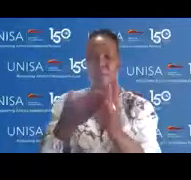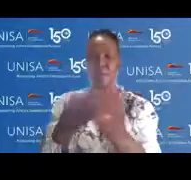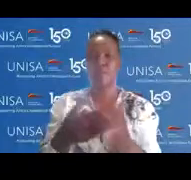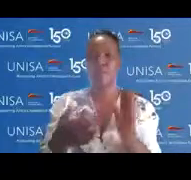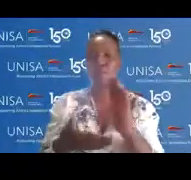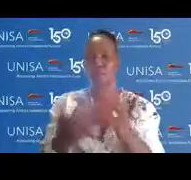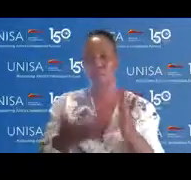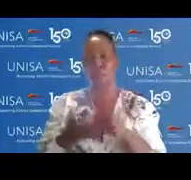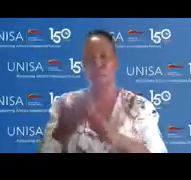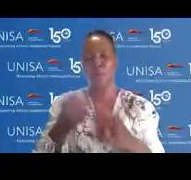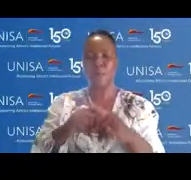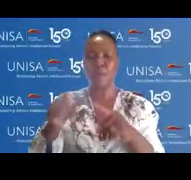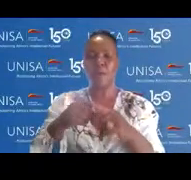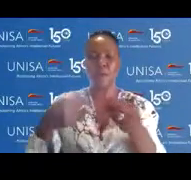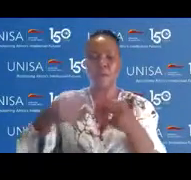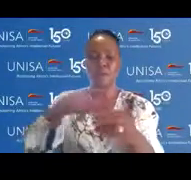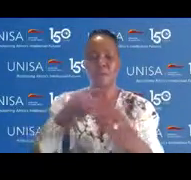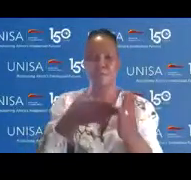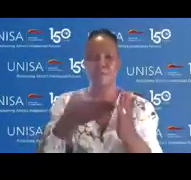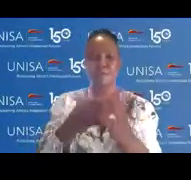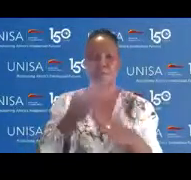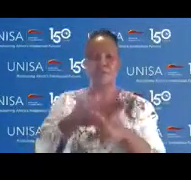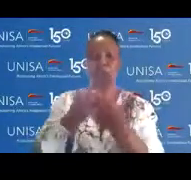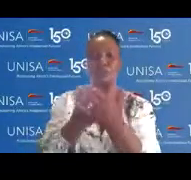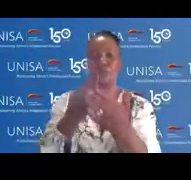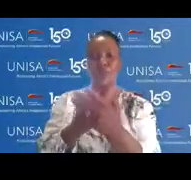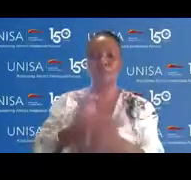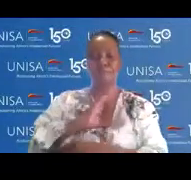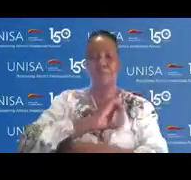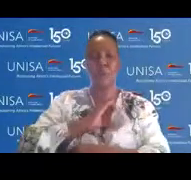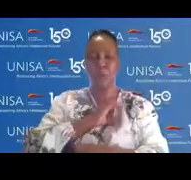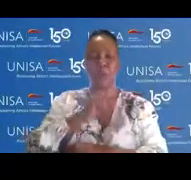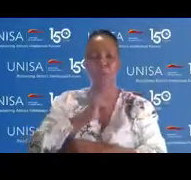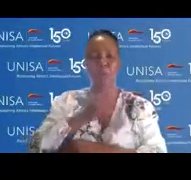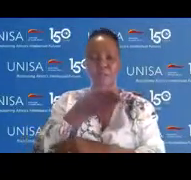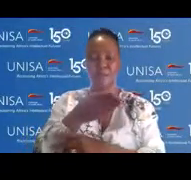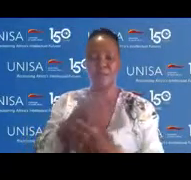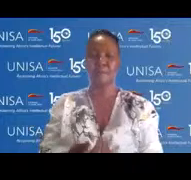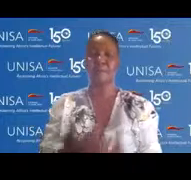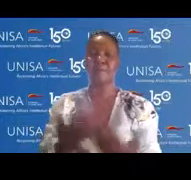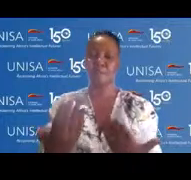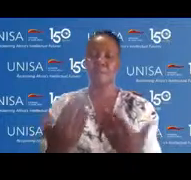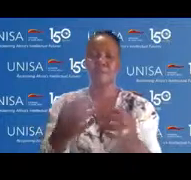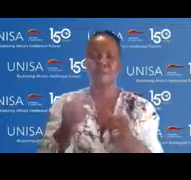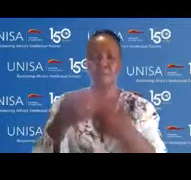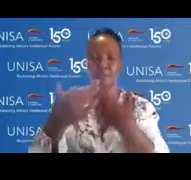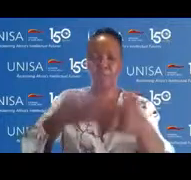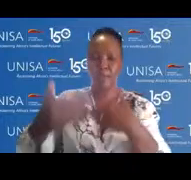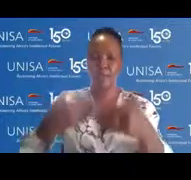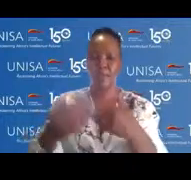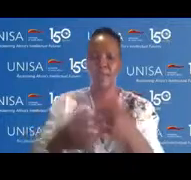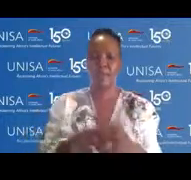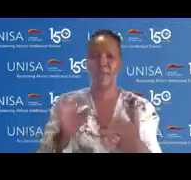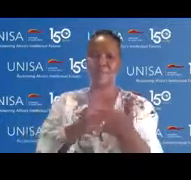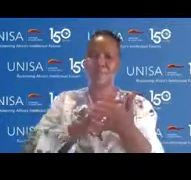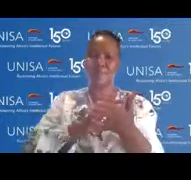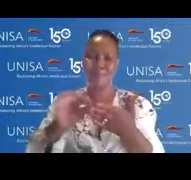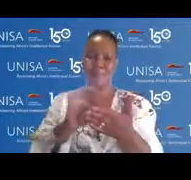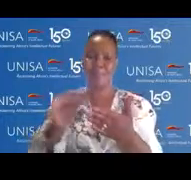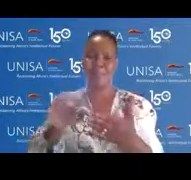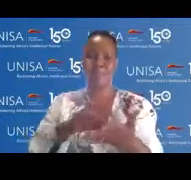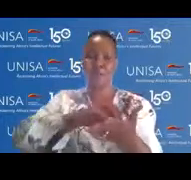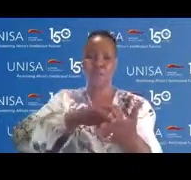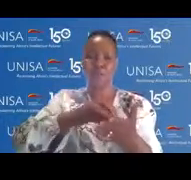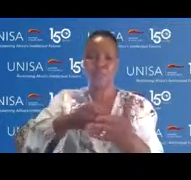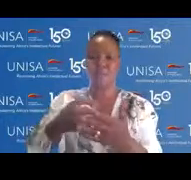make sure that you are comfortably using it. All right, so let's continue, guys. Clearing of cookies. I'm sure you've probably